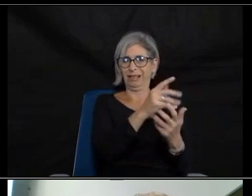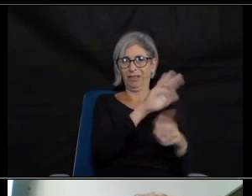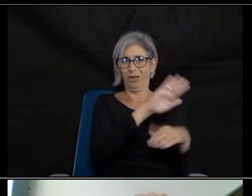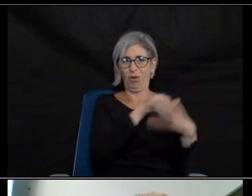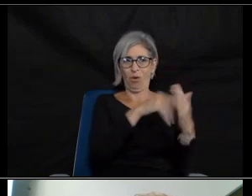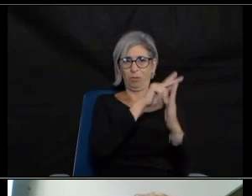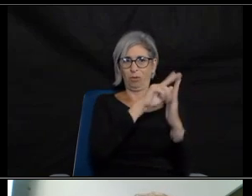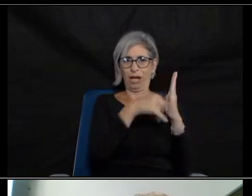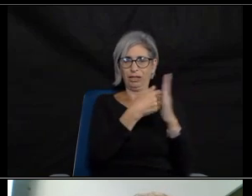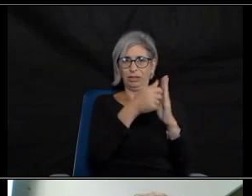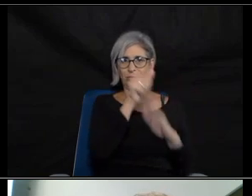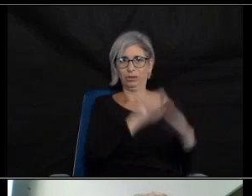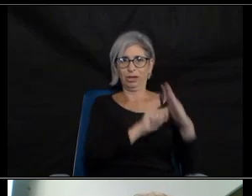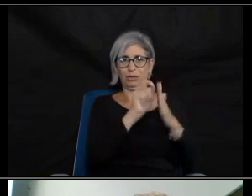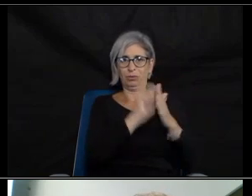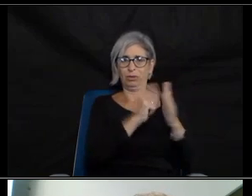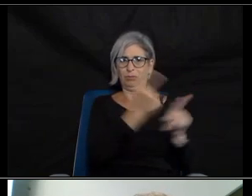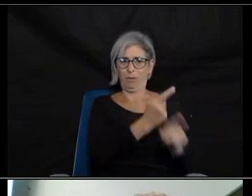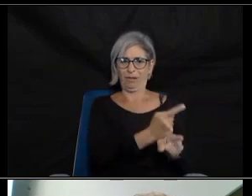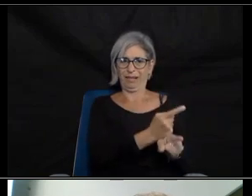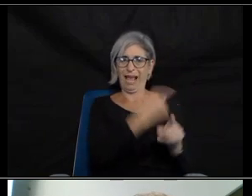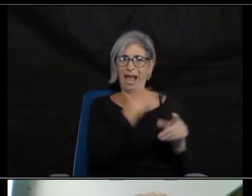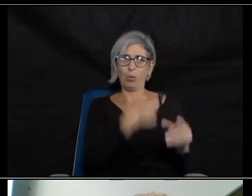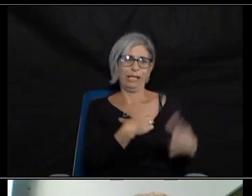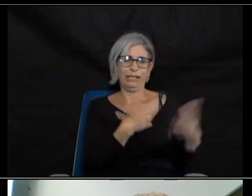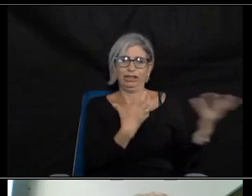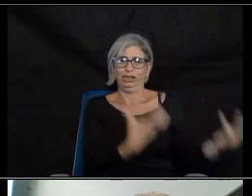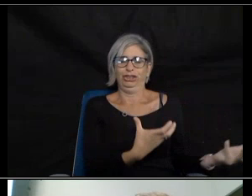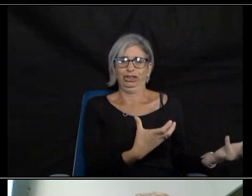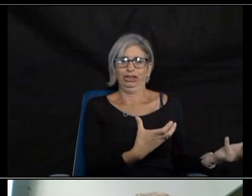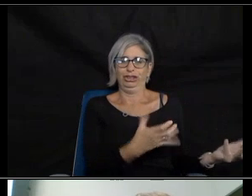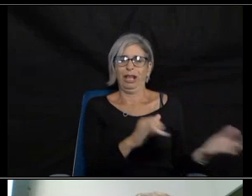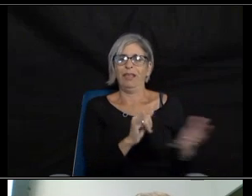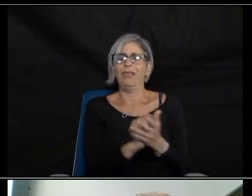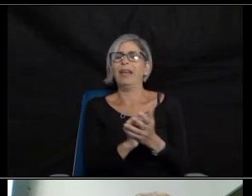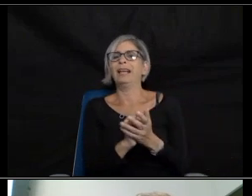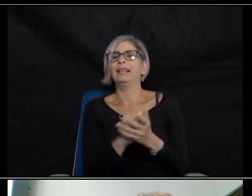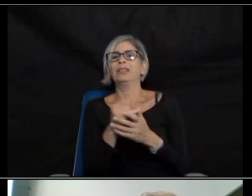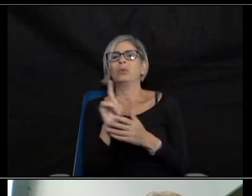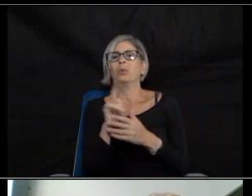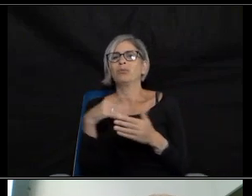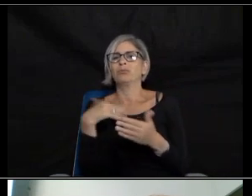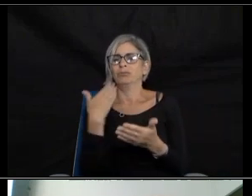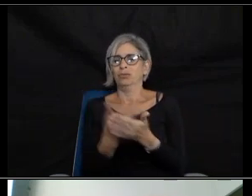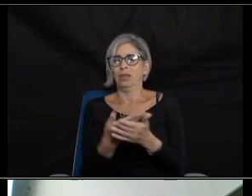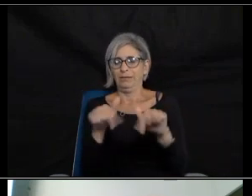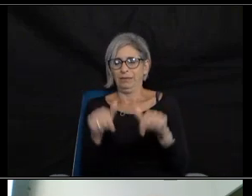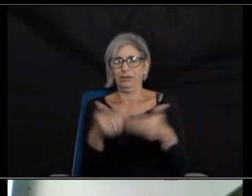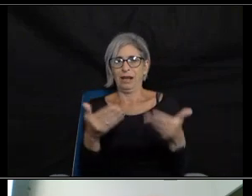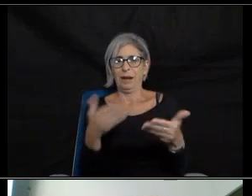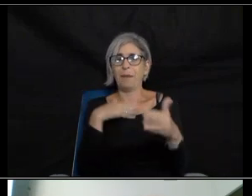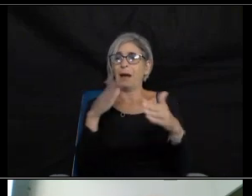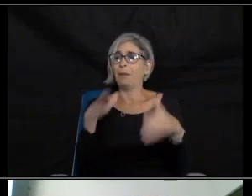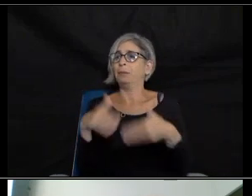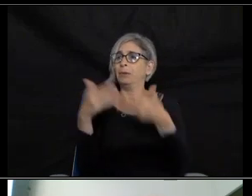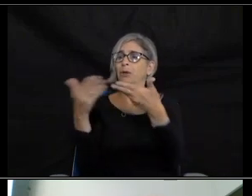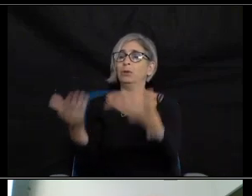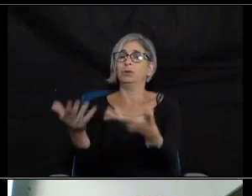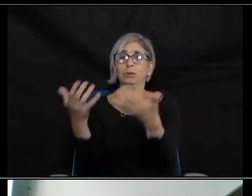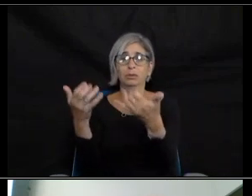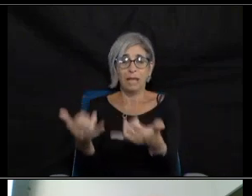project was underwritten correctly. So that's where we find ourselves now. In my proposal that I'm making,